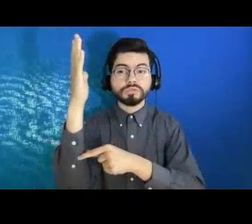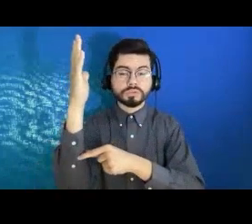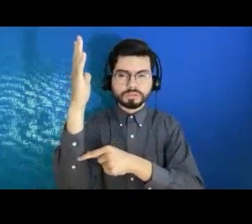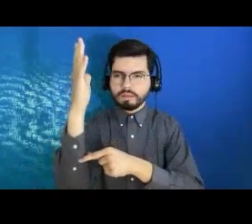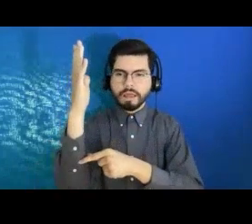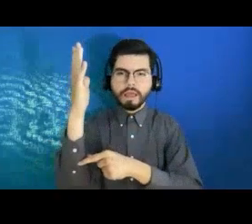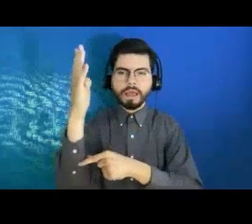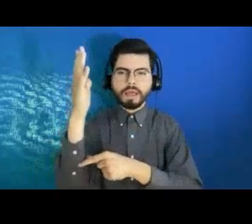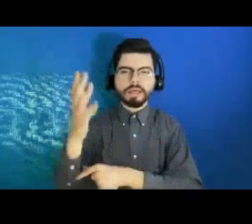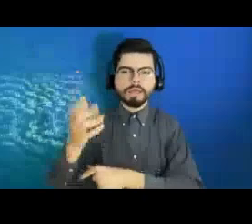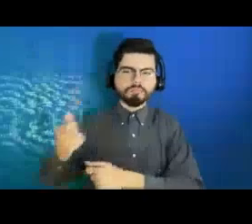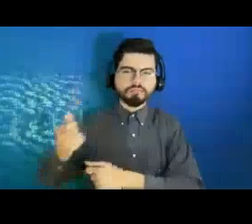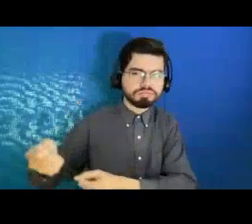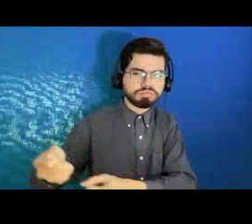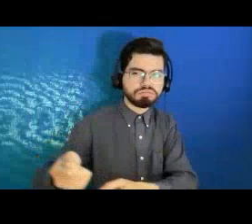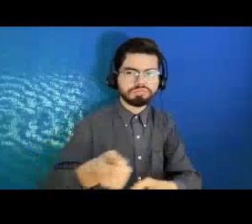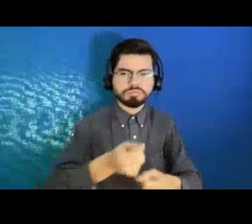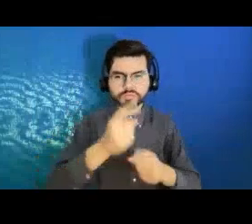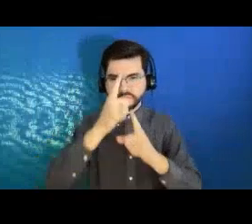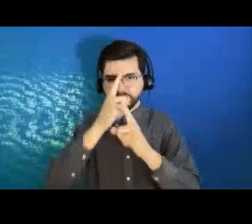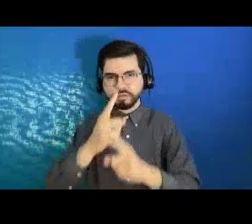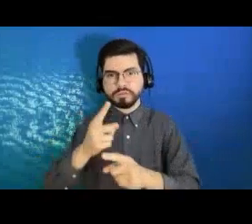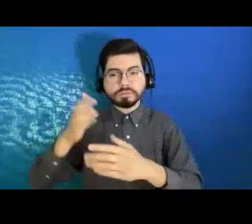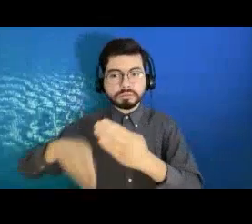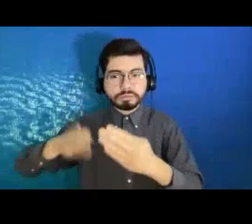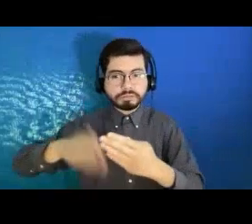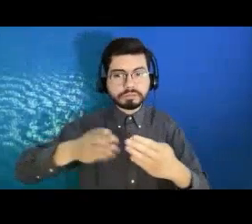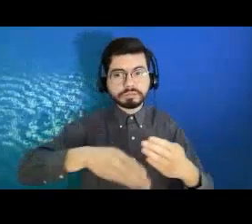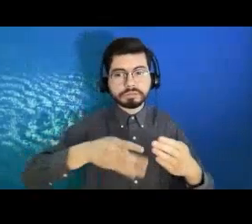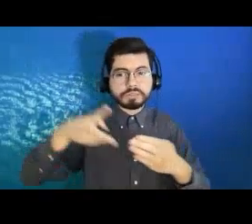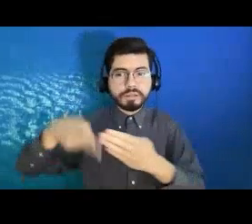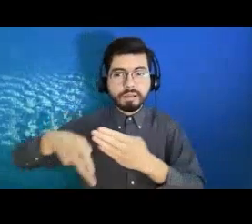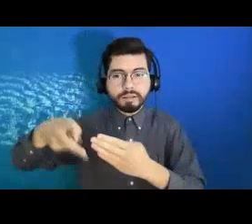then maintain it with people. Slide.